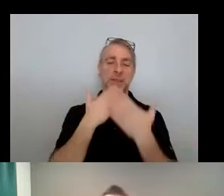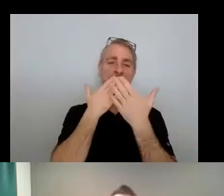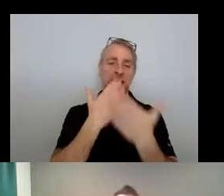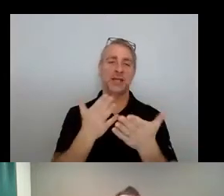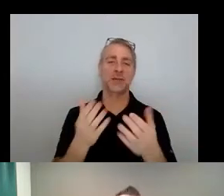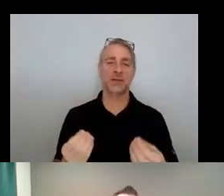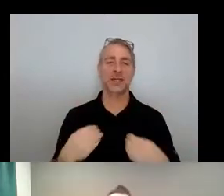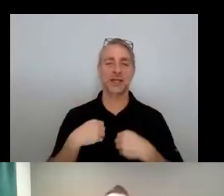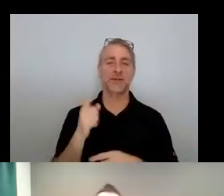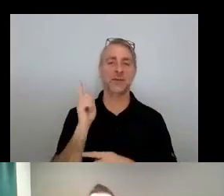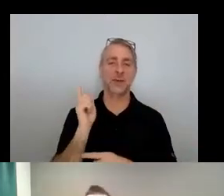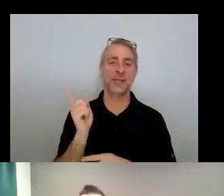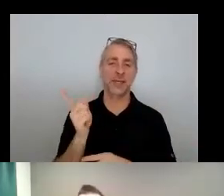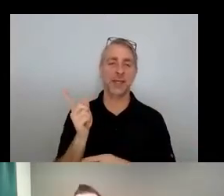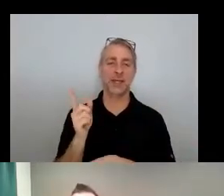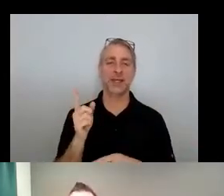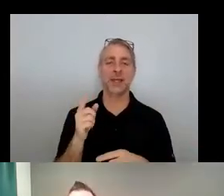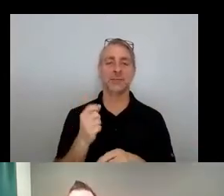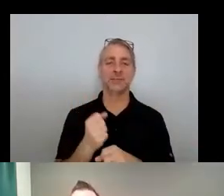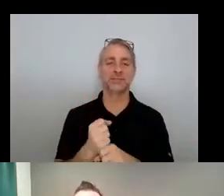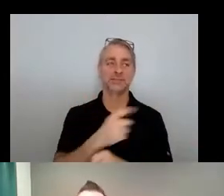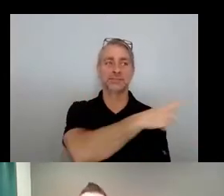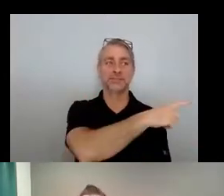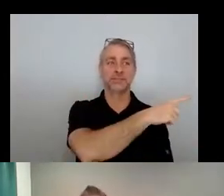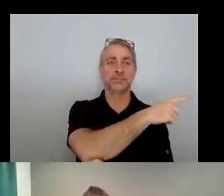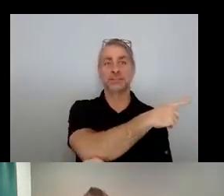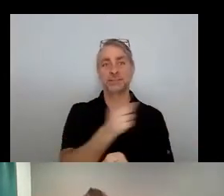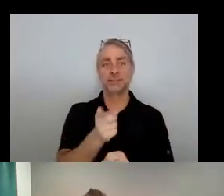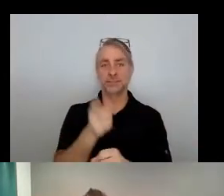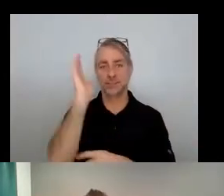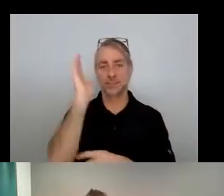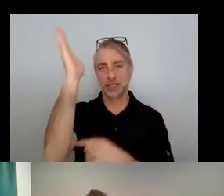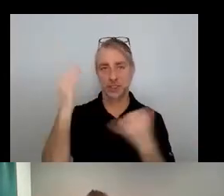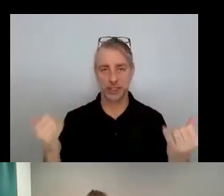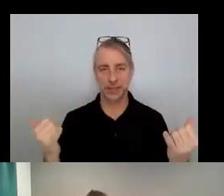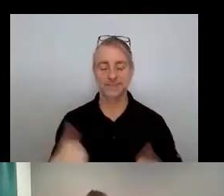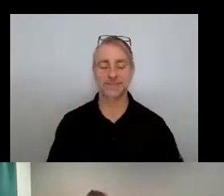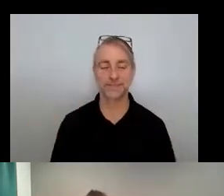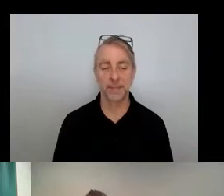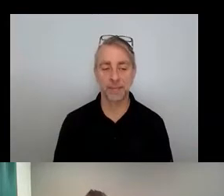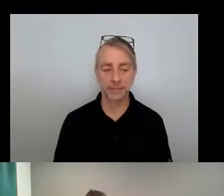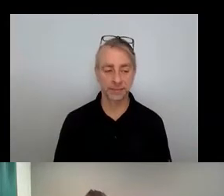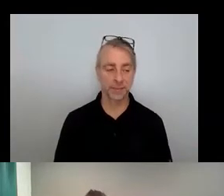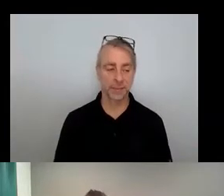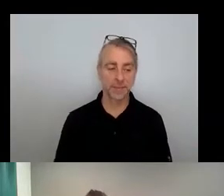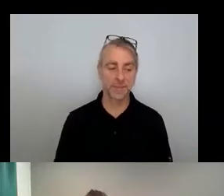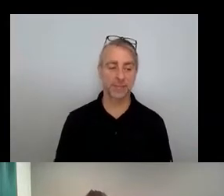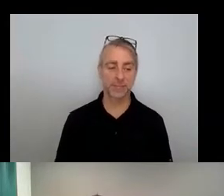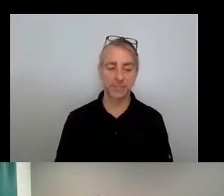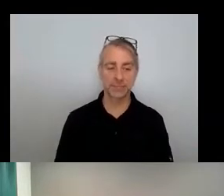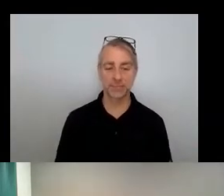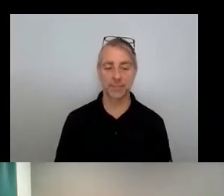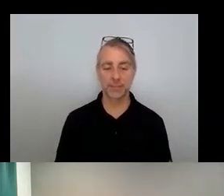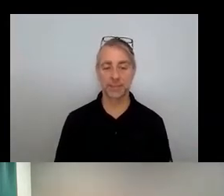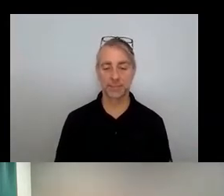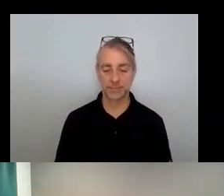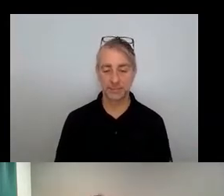to divert attention, but we can sort of dive back in now.